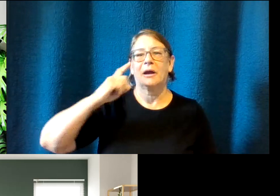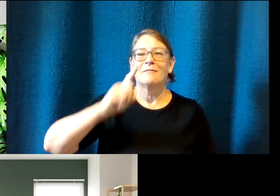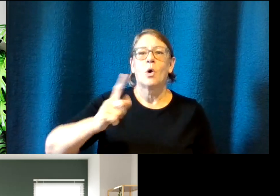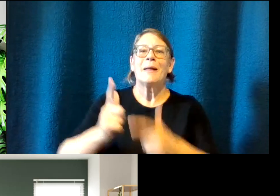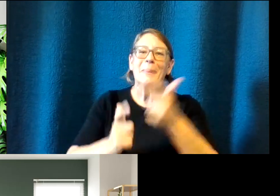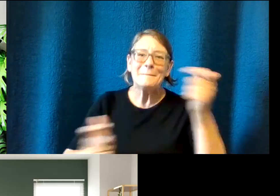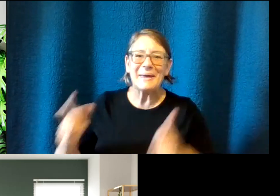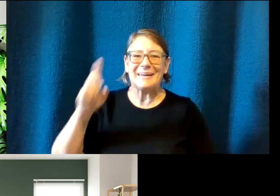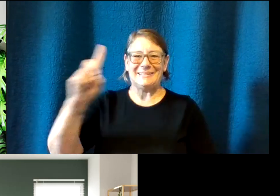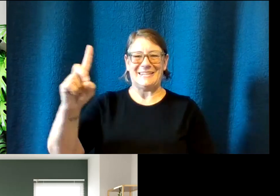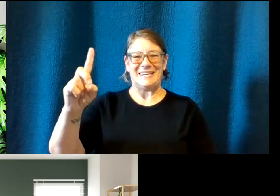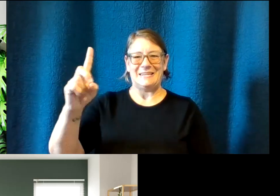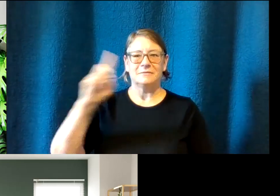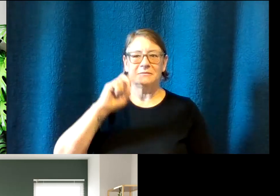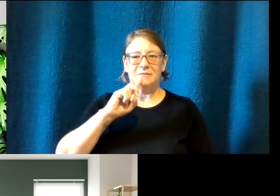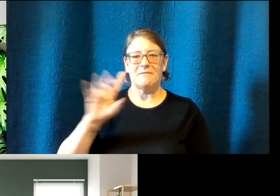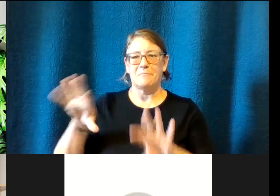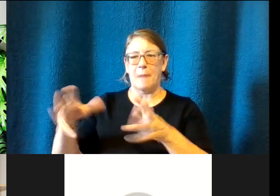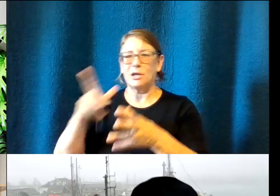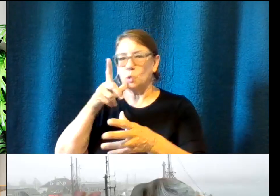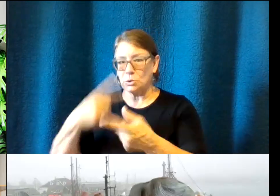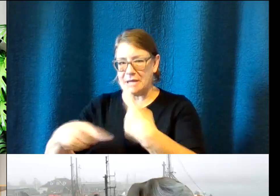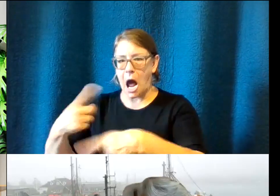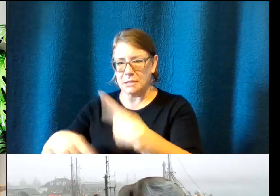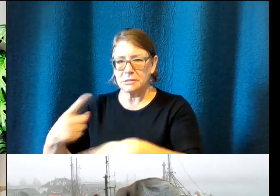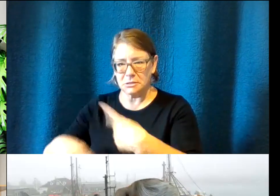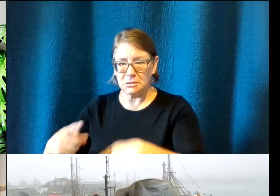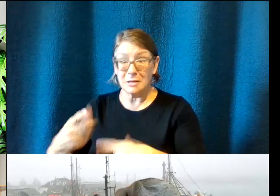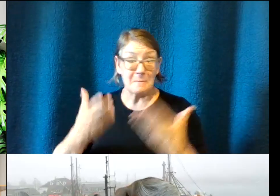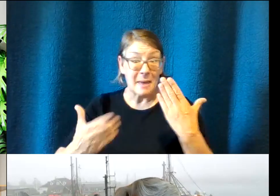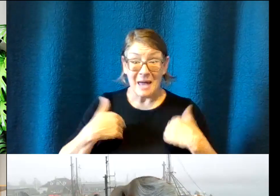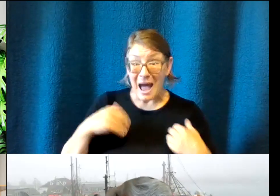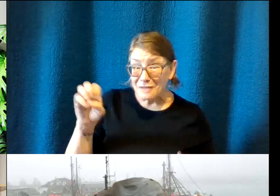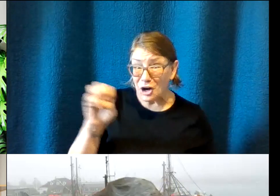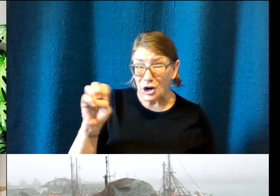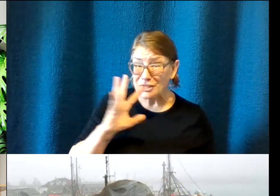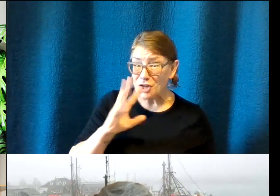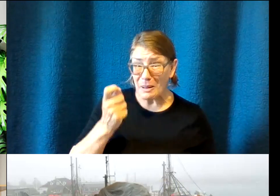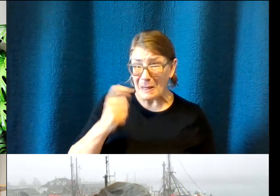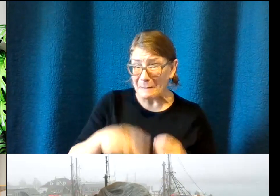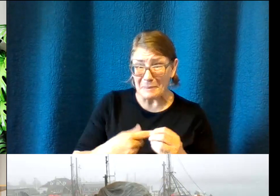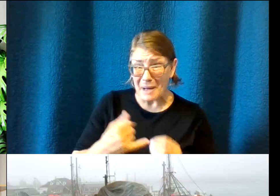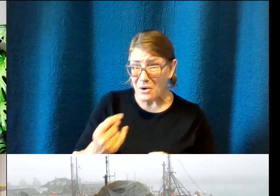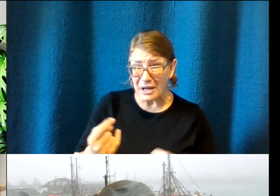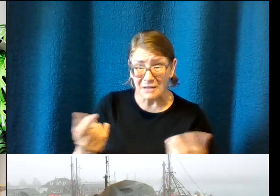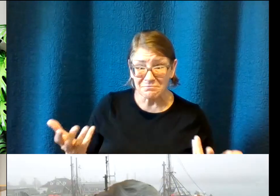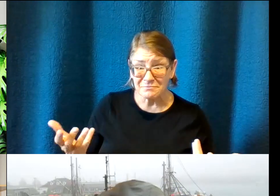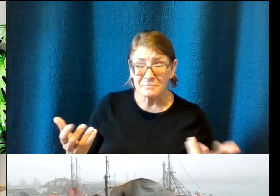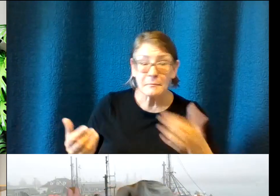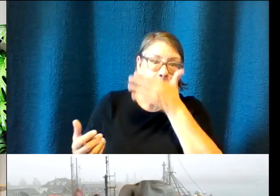D deaf population that signs. And maybe I could have Ernest speak a little bit on this.